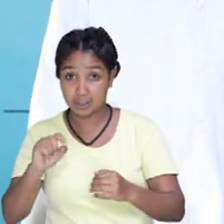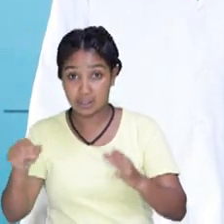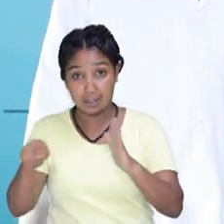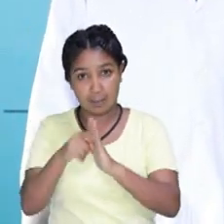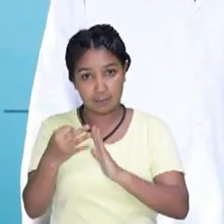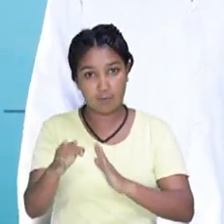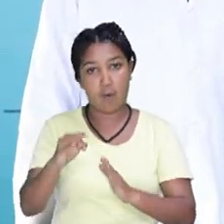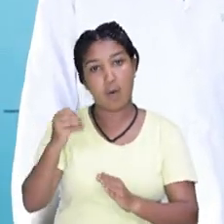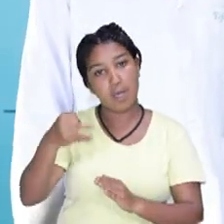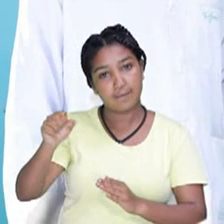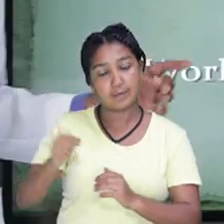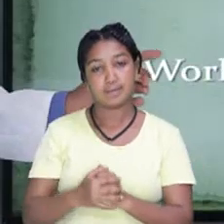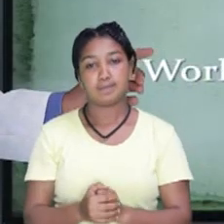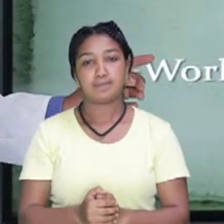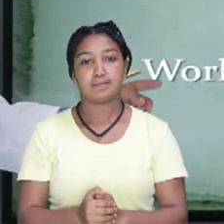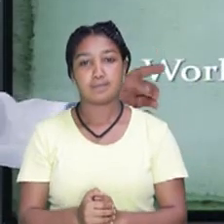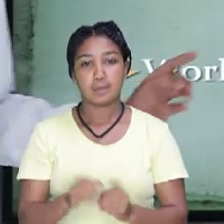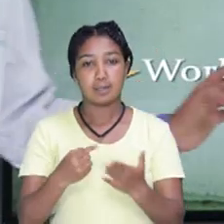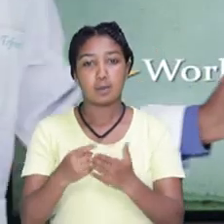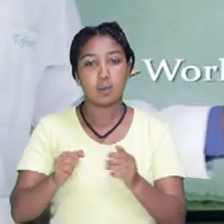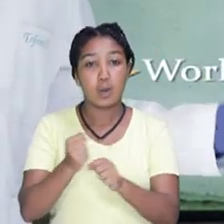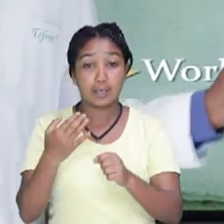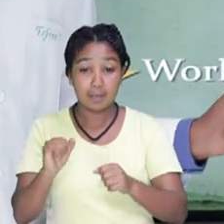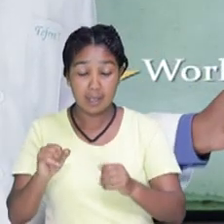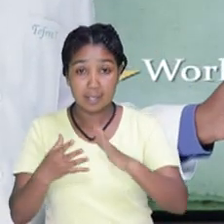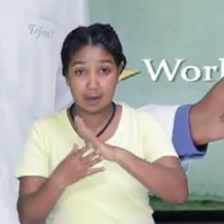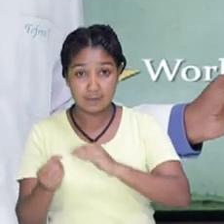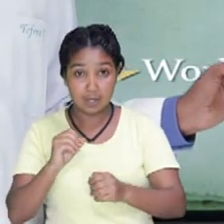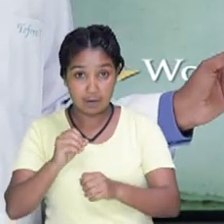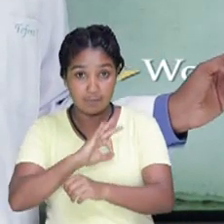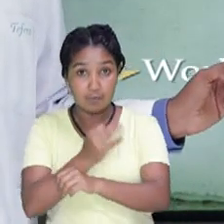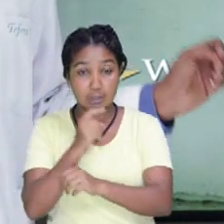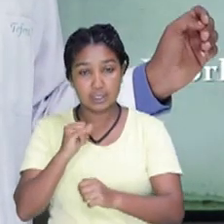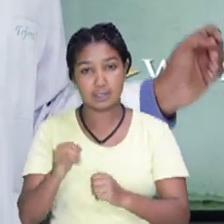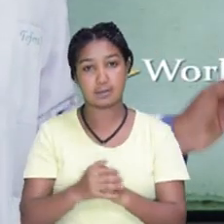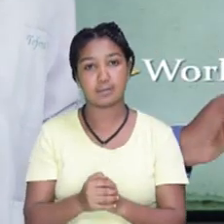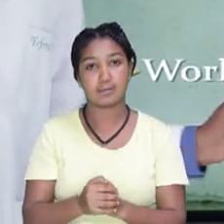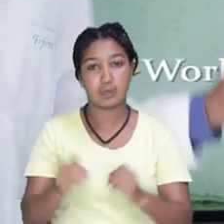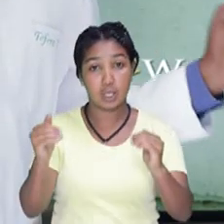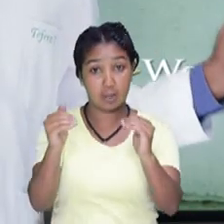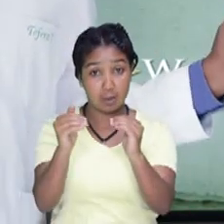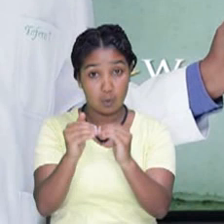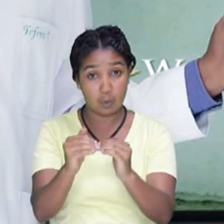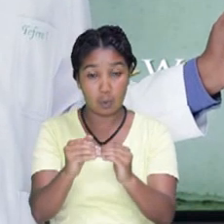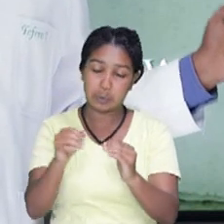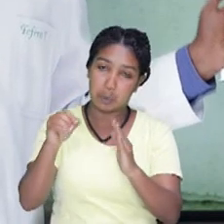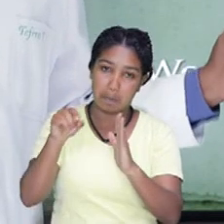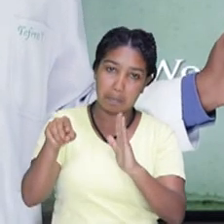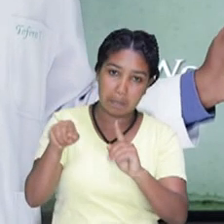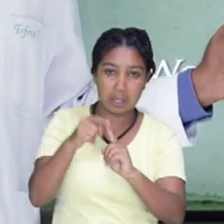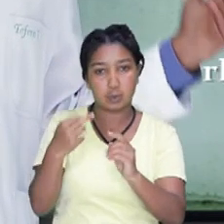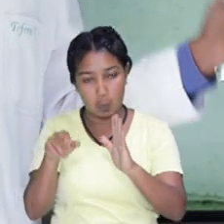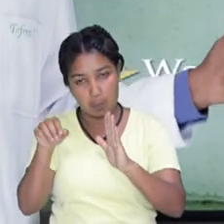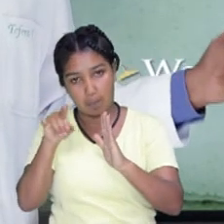to the negative of Fs. Whereas work done by gravitational force is equals plus or minus.